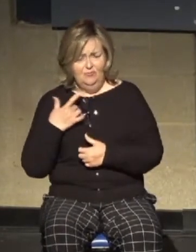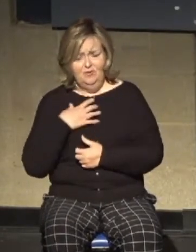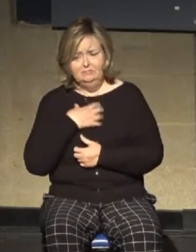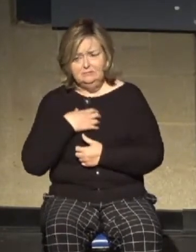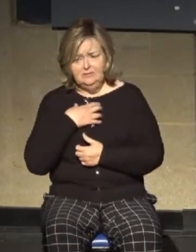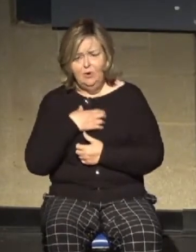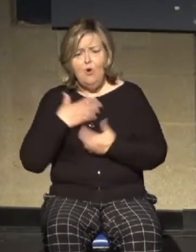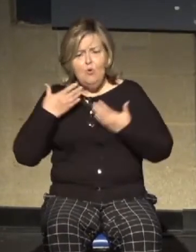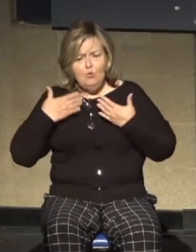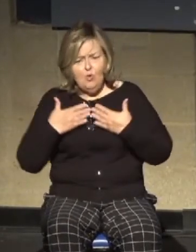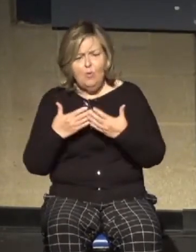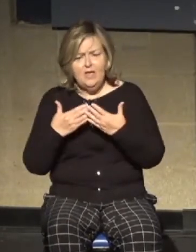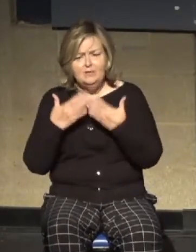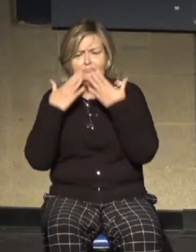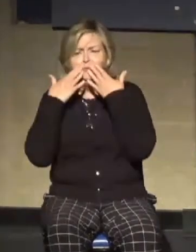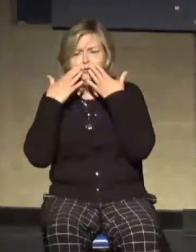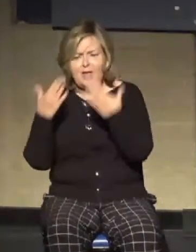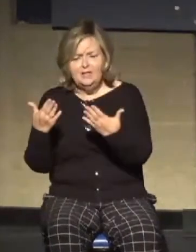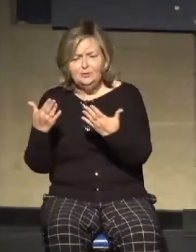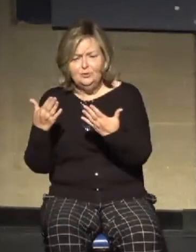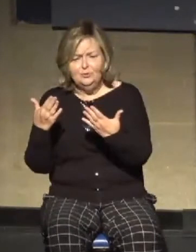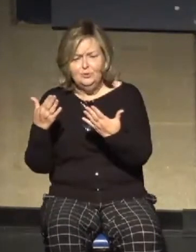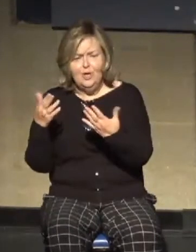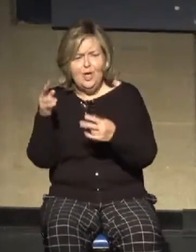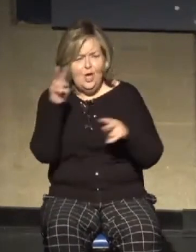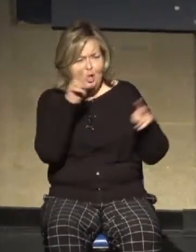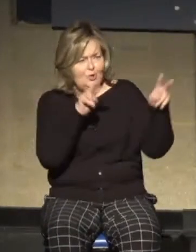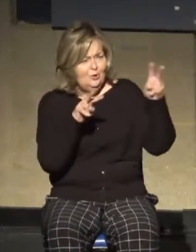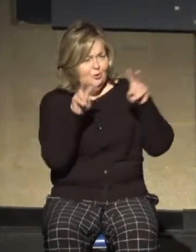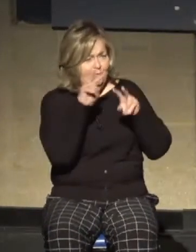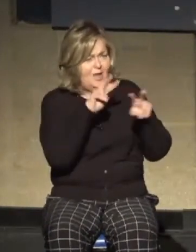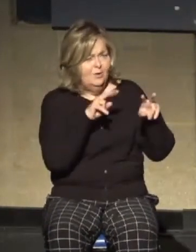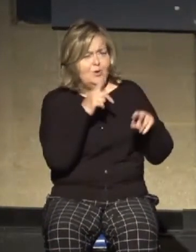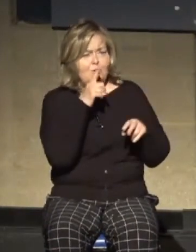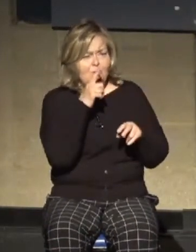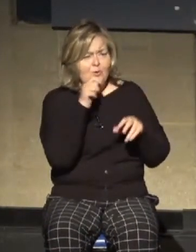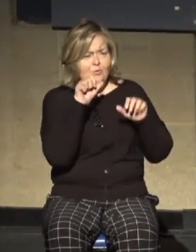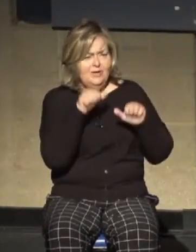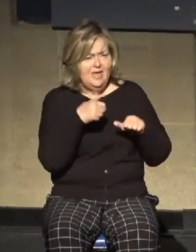And don't forget to look around. Find the people who you can help.